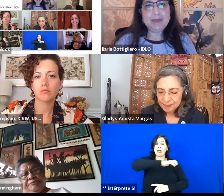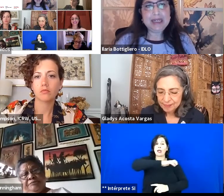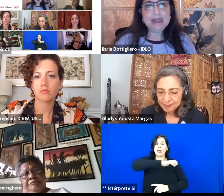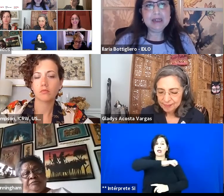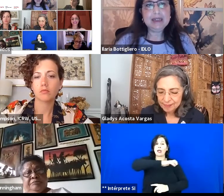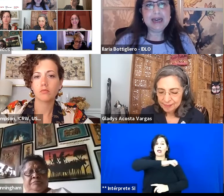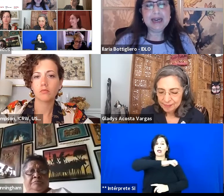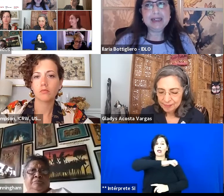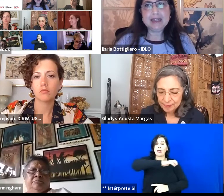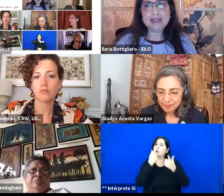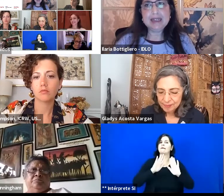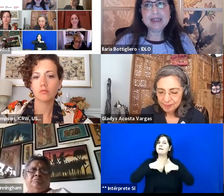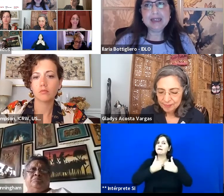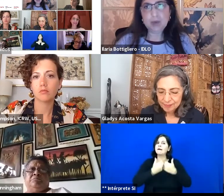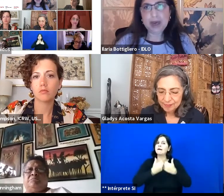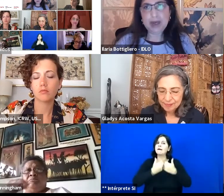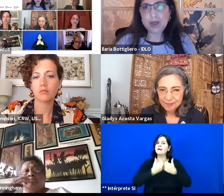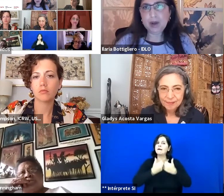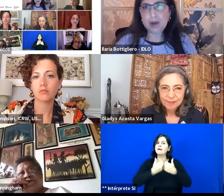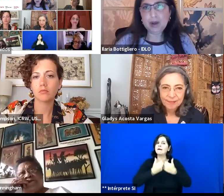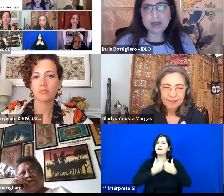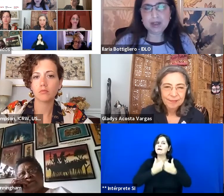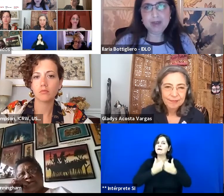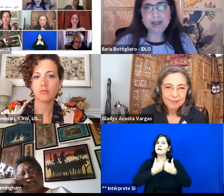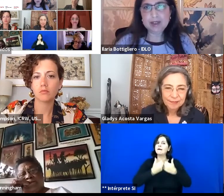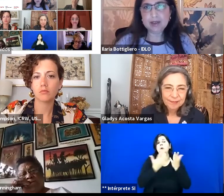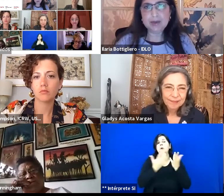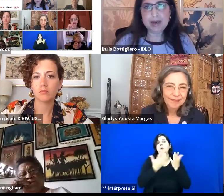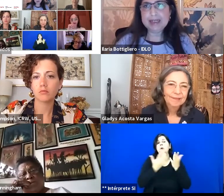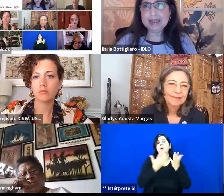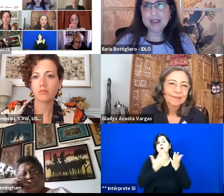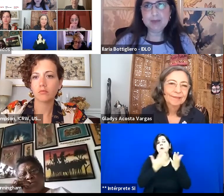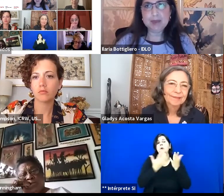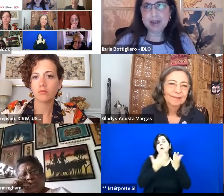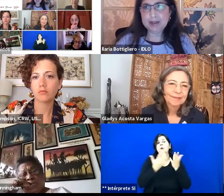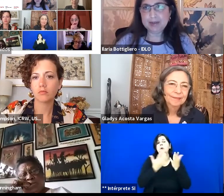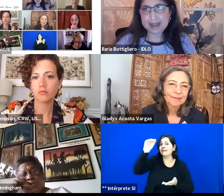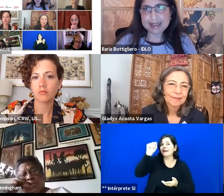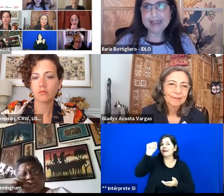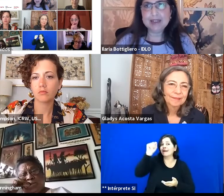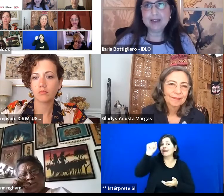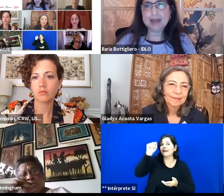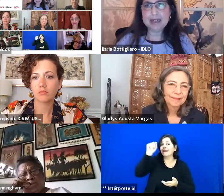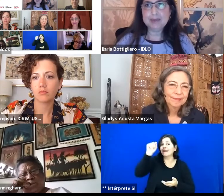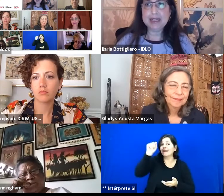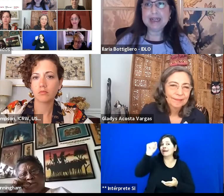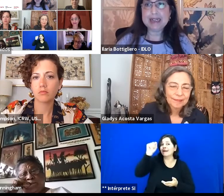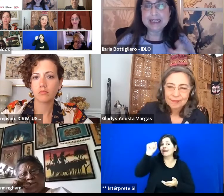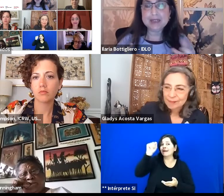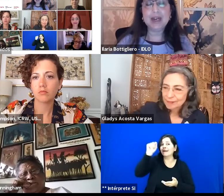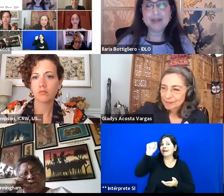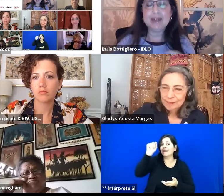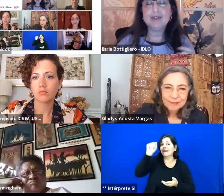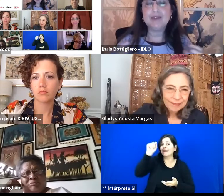doesn't mean that things are going well. We all know that GBV is on the rise, intimate partner violence is on the rise, but